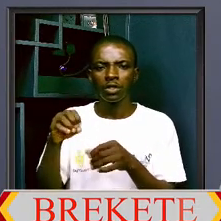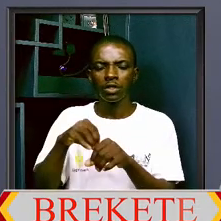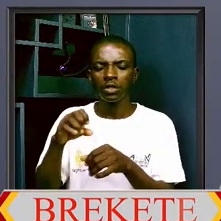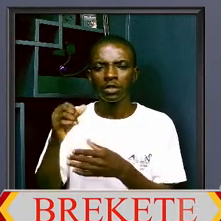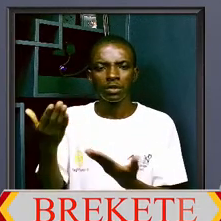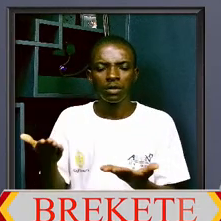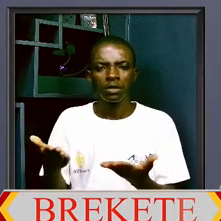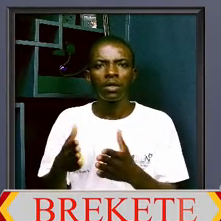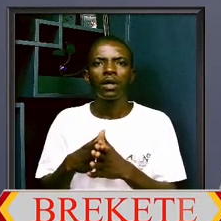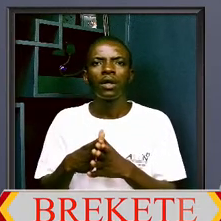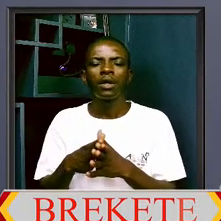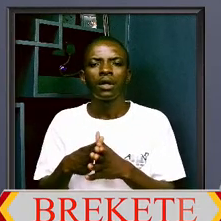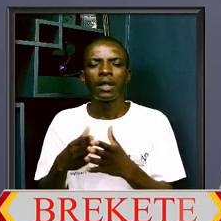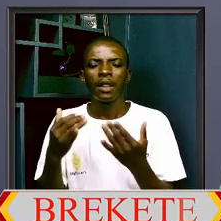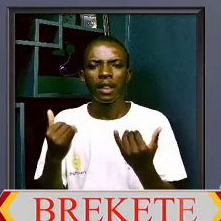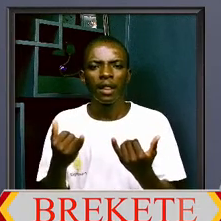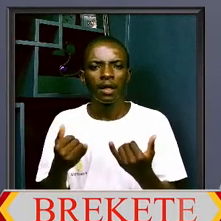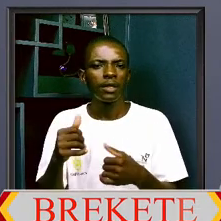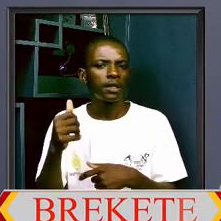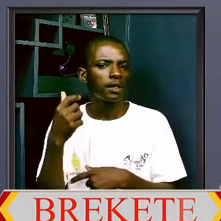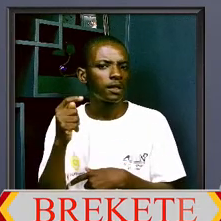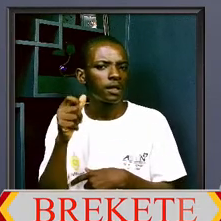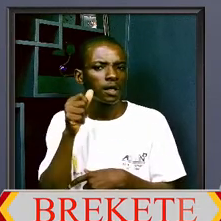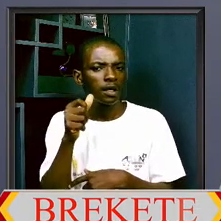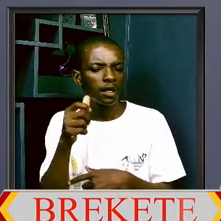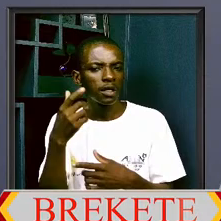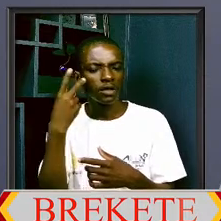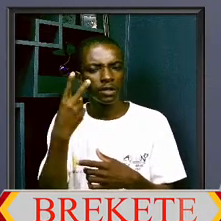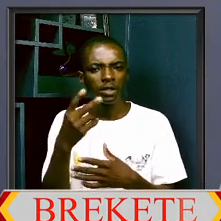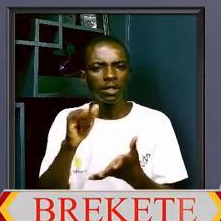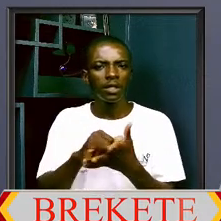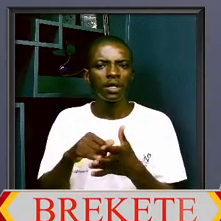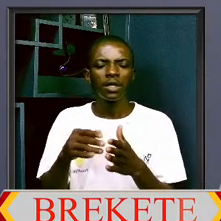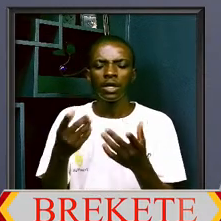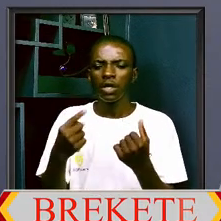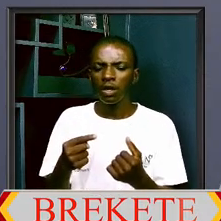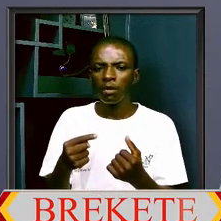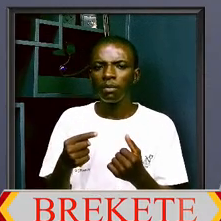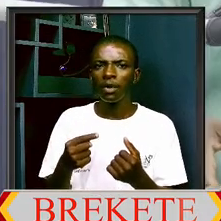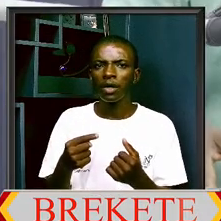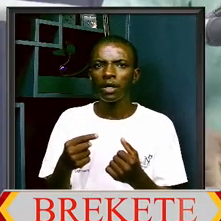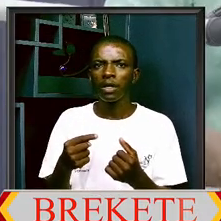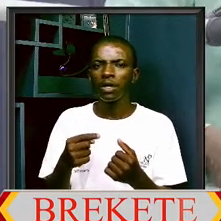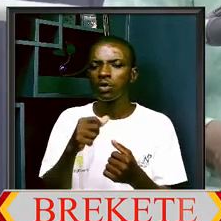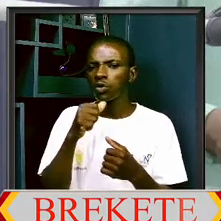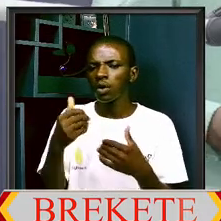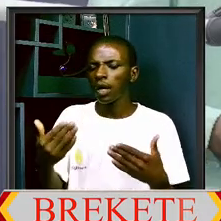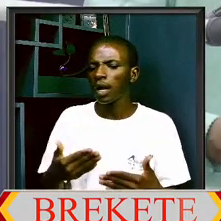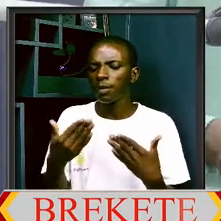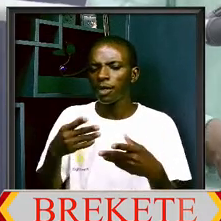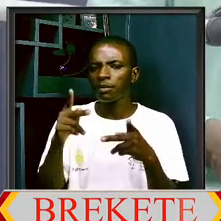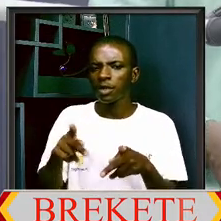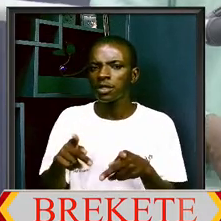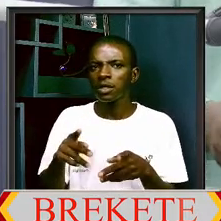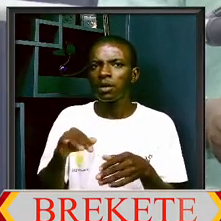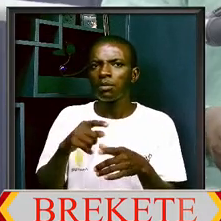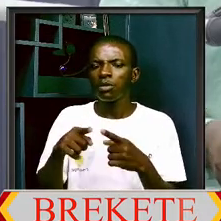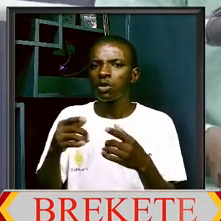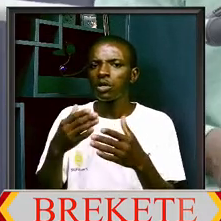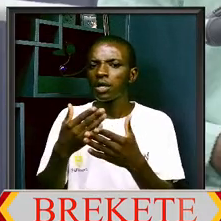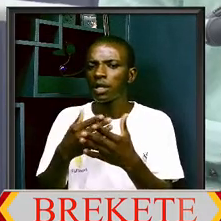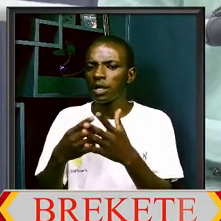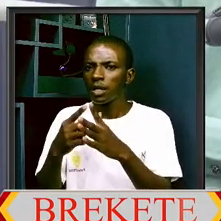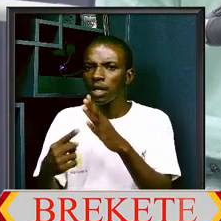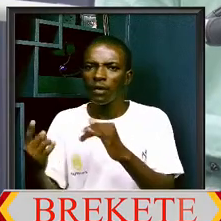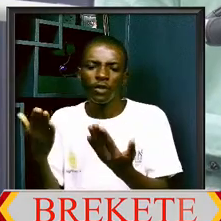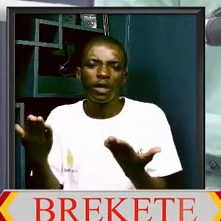this station now the girl we notice say she came as an unhappy person but she left here in